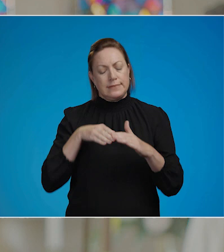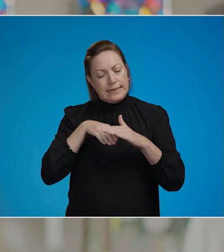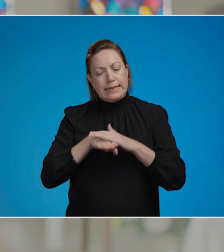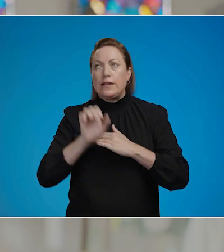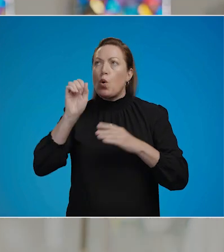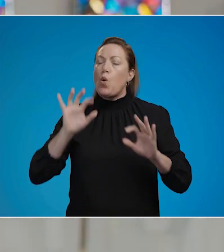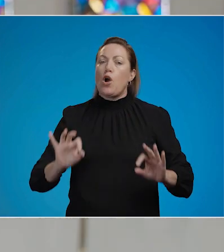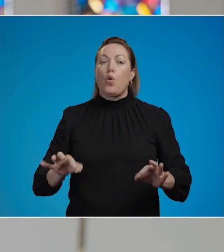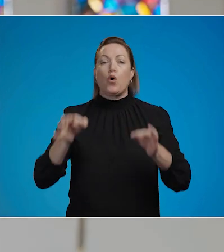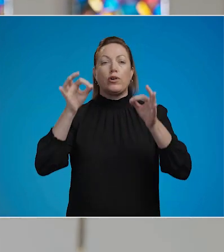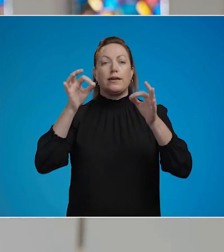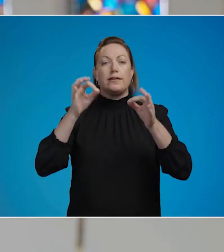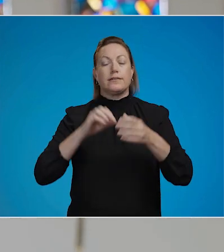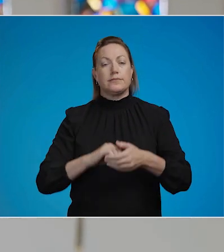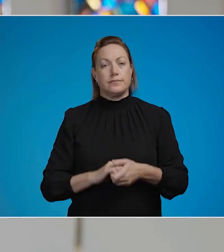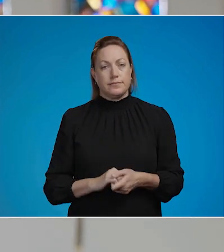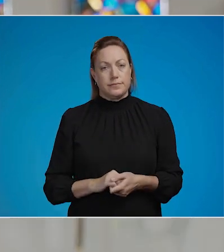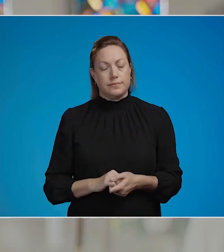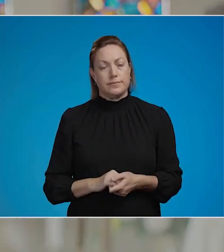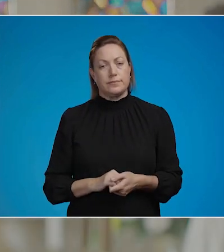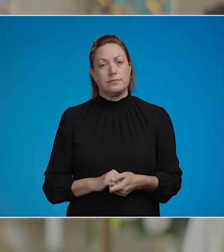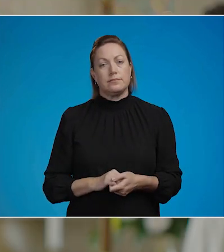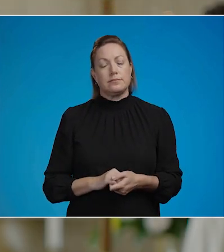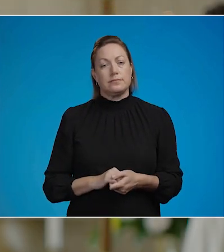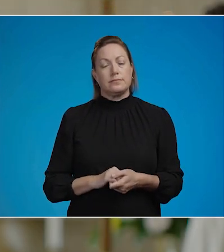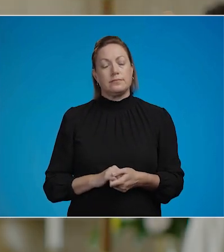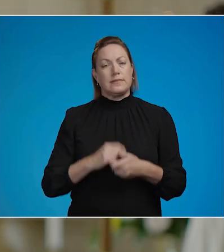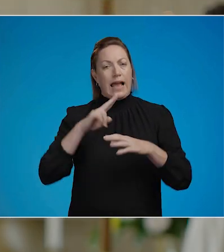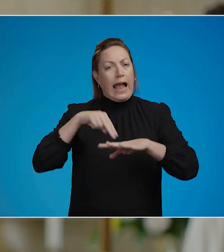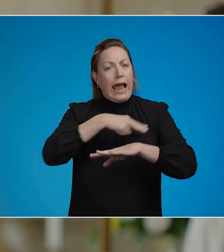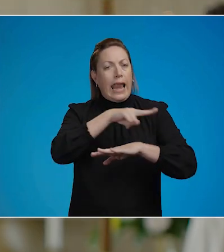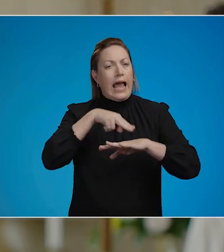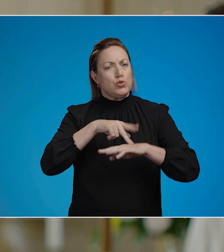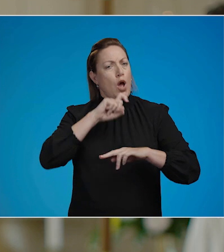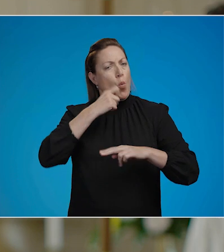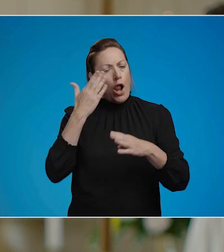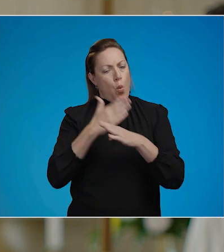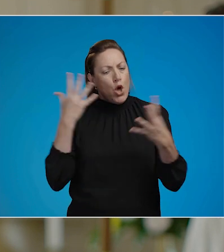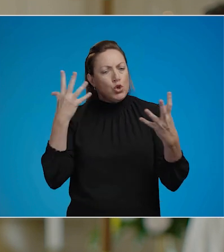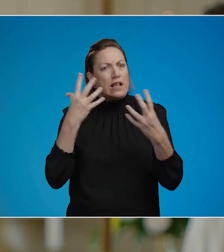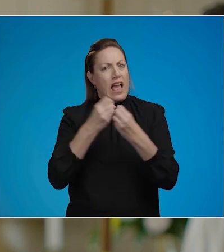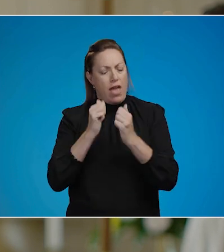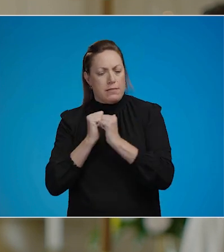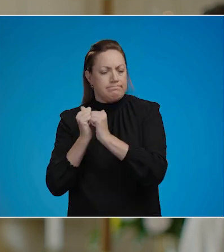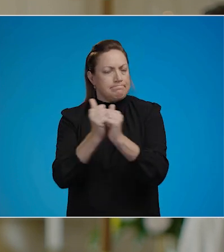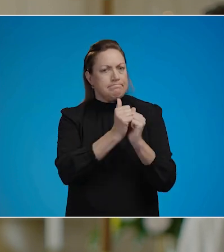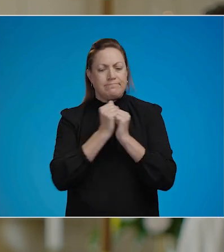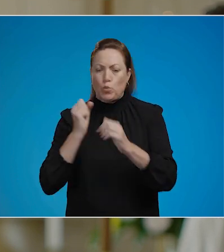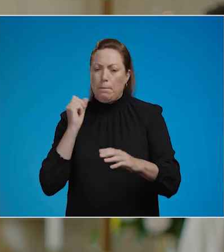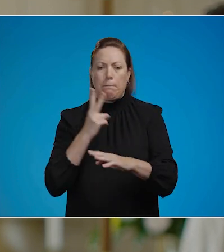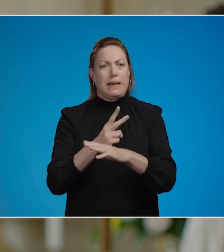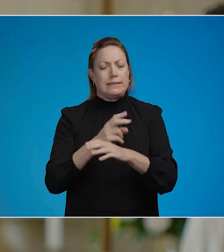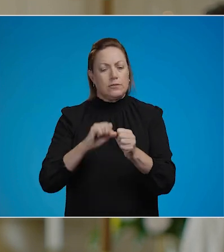In your glory. Lord, hear our prayer. That nations will work together to fight the COVID